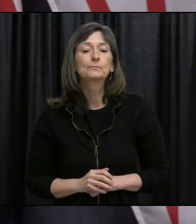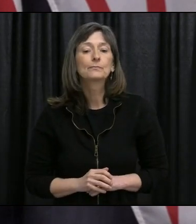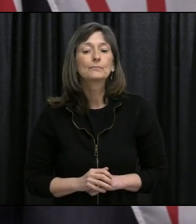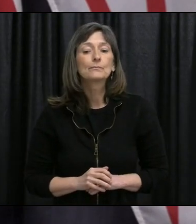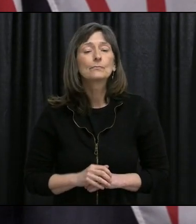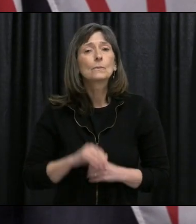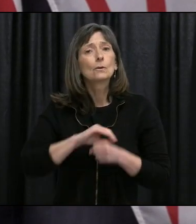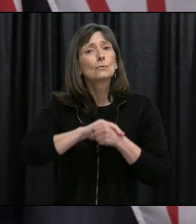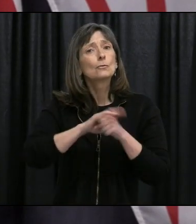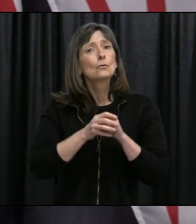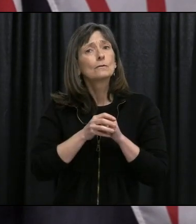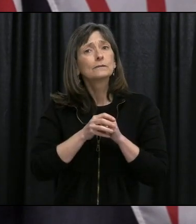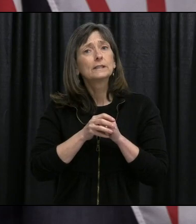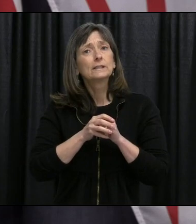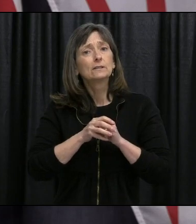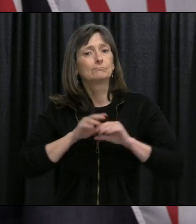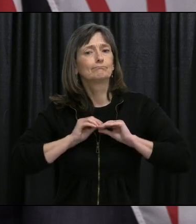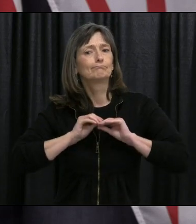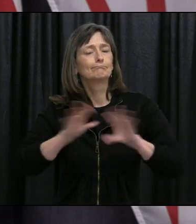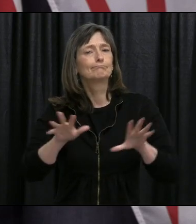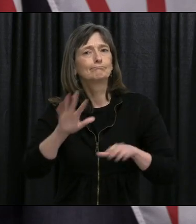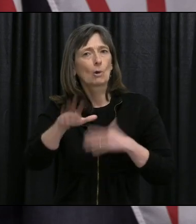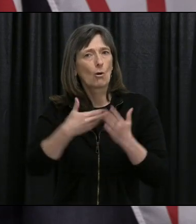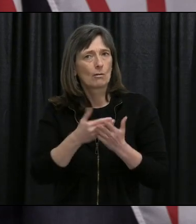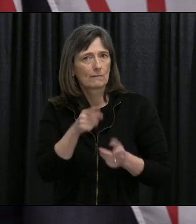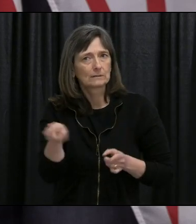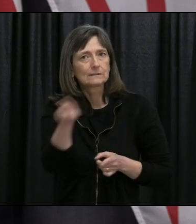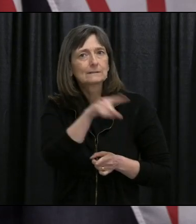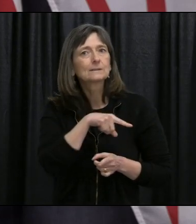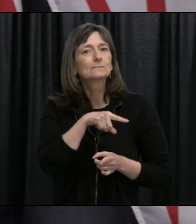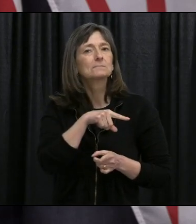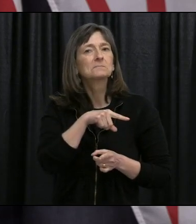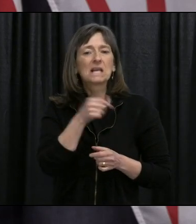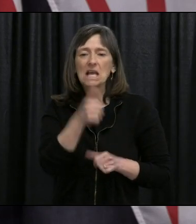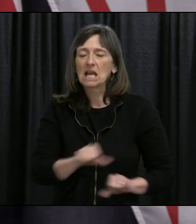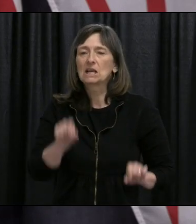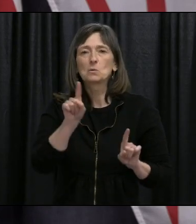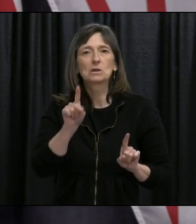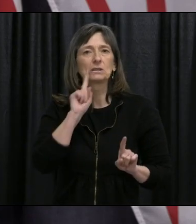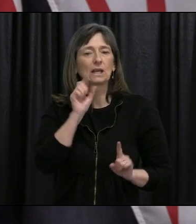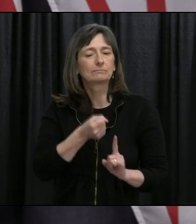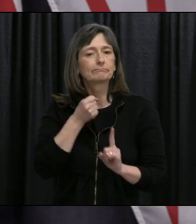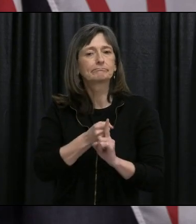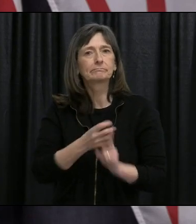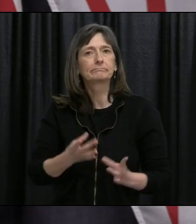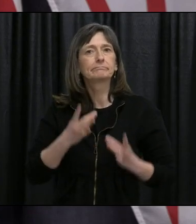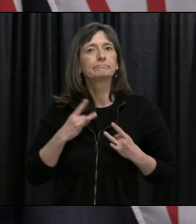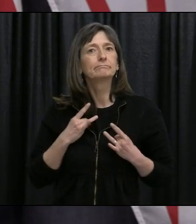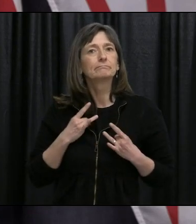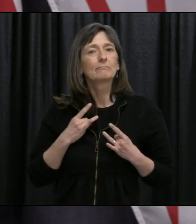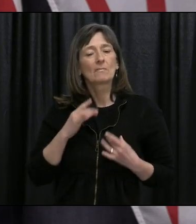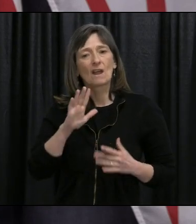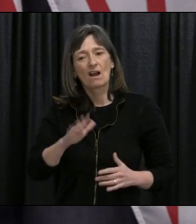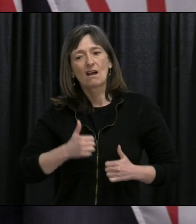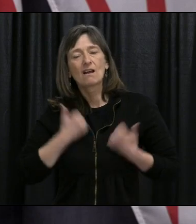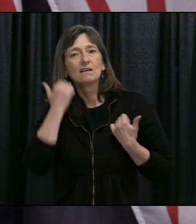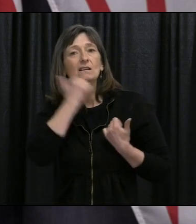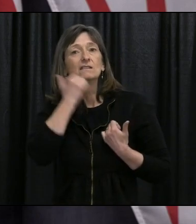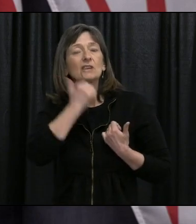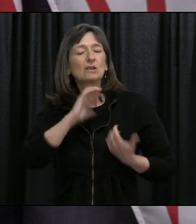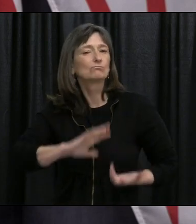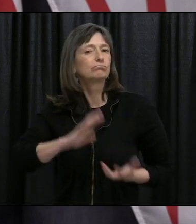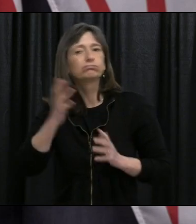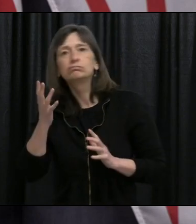COVID-19 has had a profound effect on all of us, and nobody is immune to its impact. It has uprooted our daily lives and routines, forced